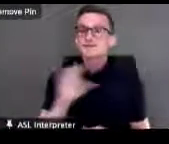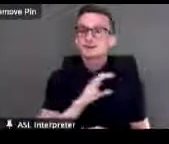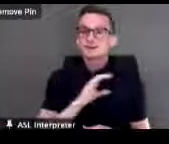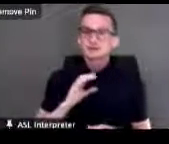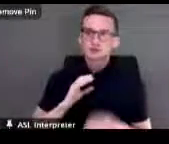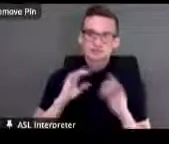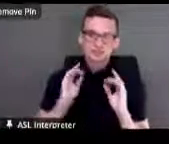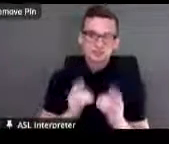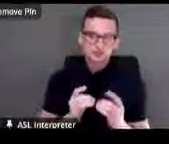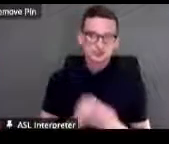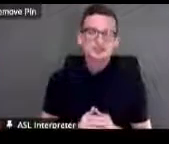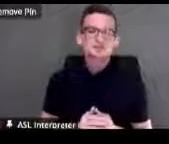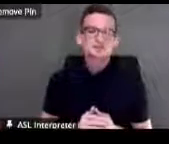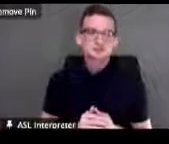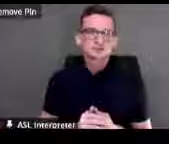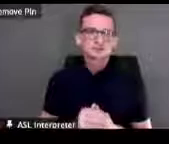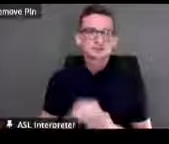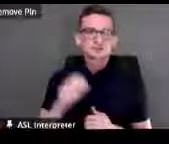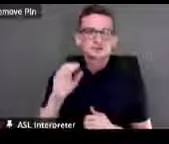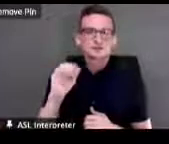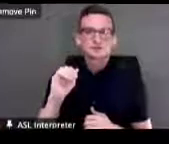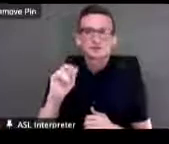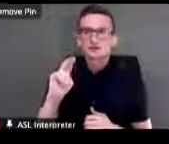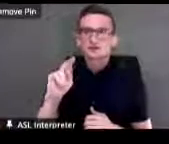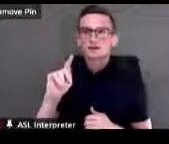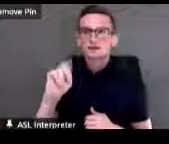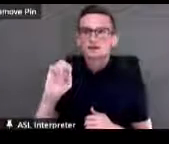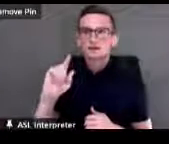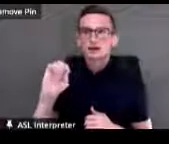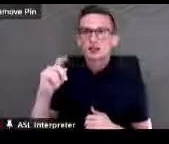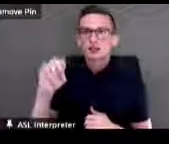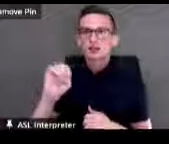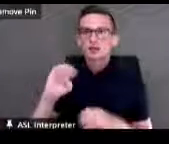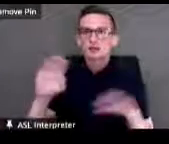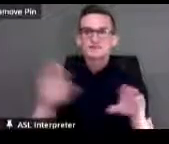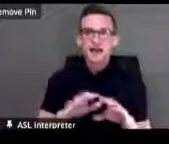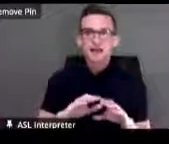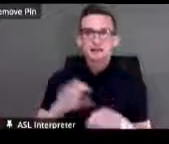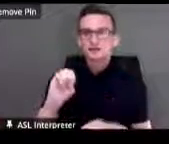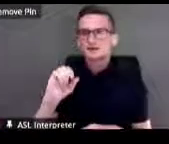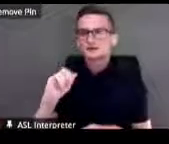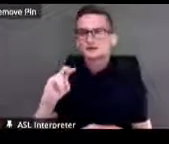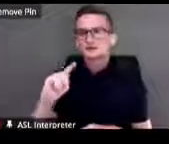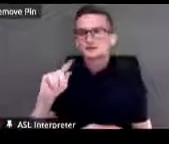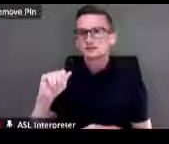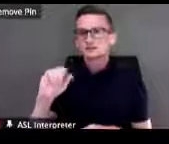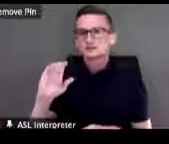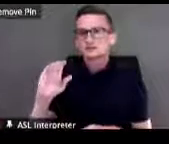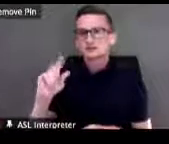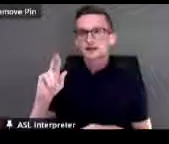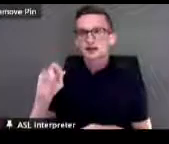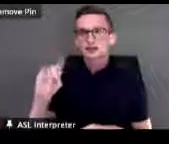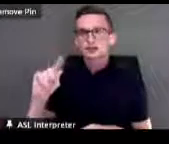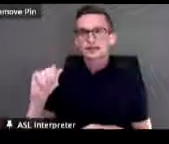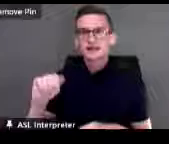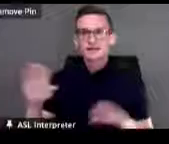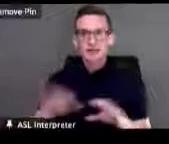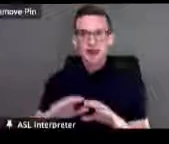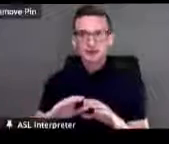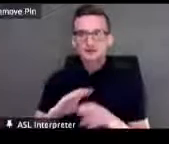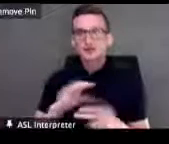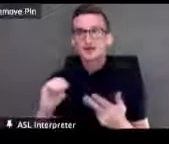District, which is the Antelope Valley, Santa Clarita Valley, and Simi Valley currently.